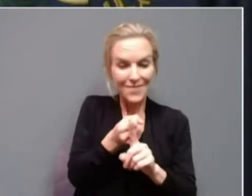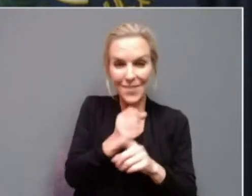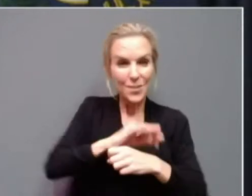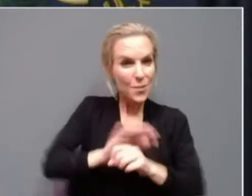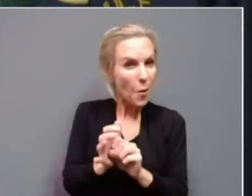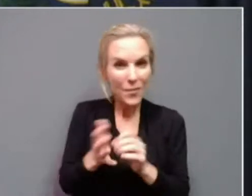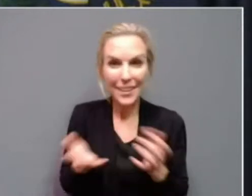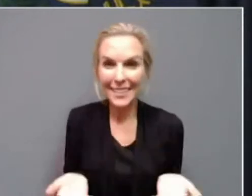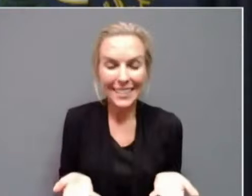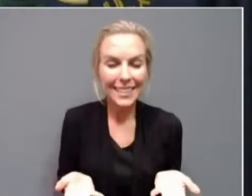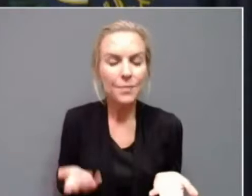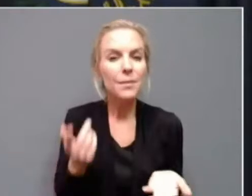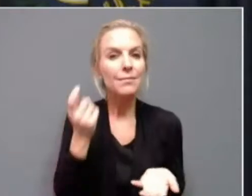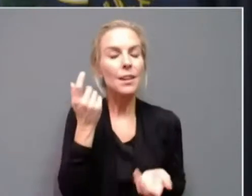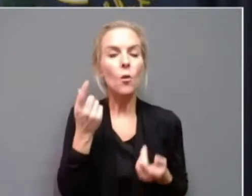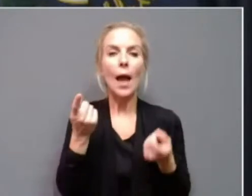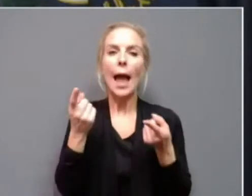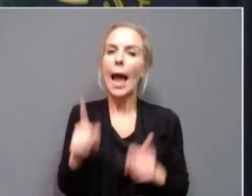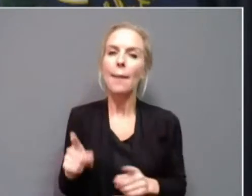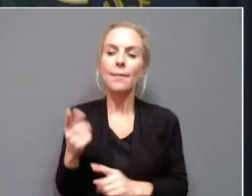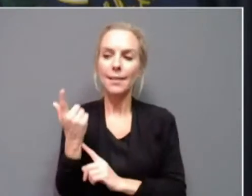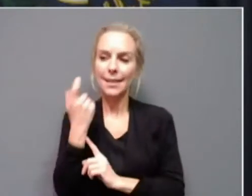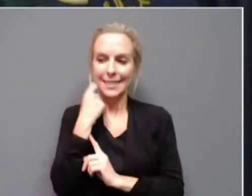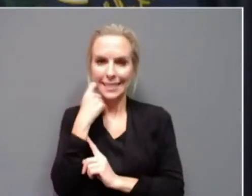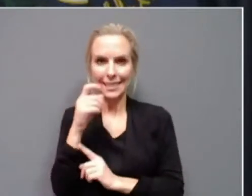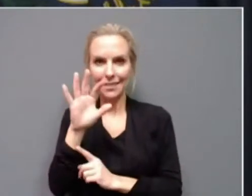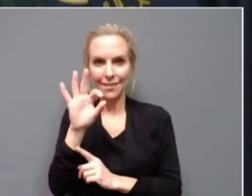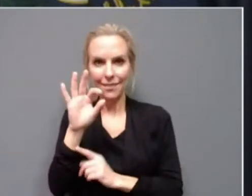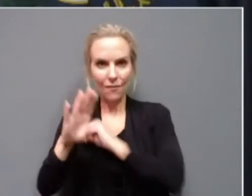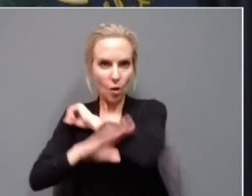the community started to surge with COVID